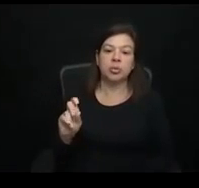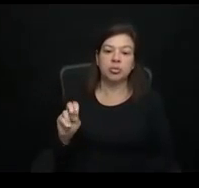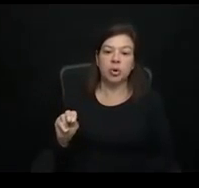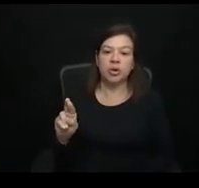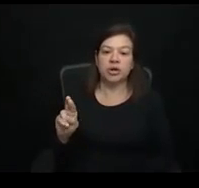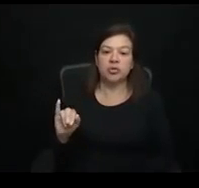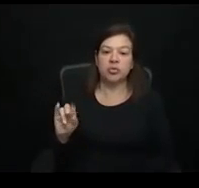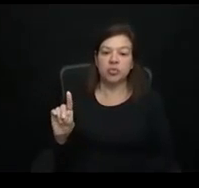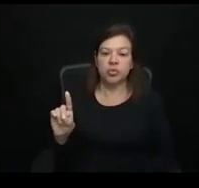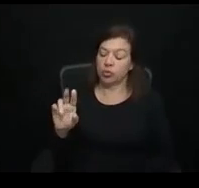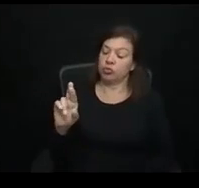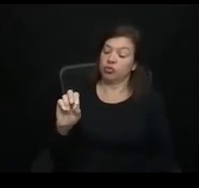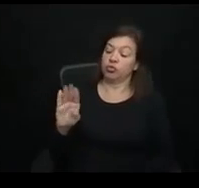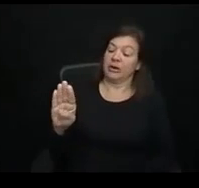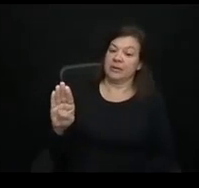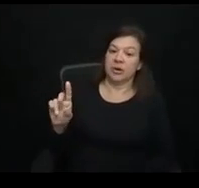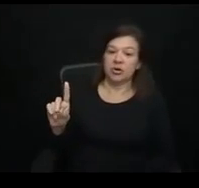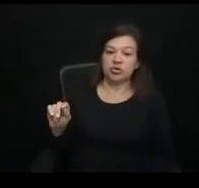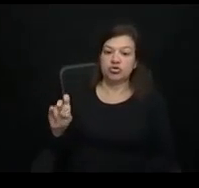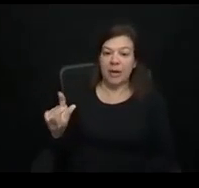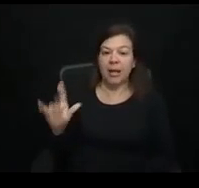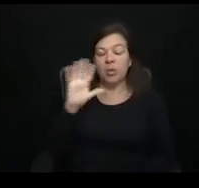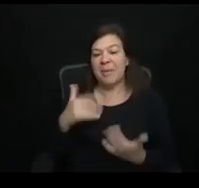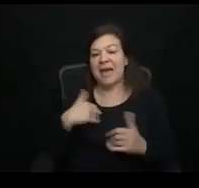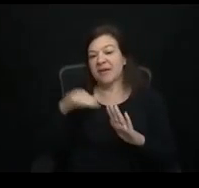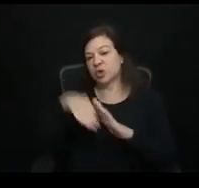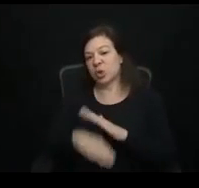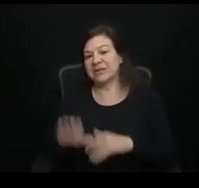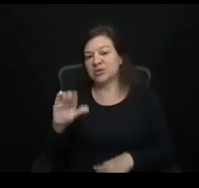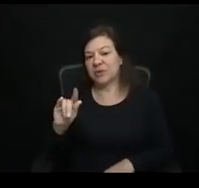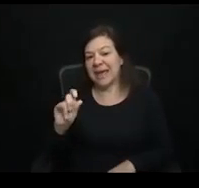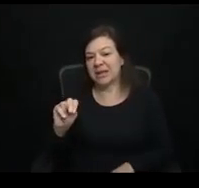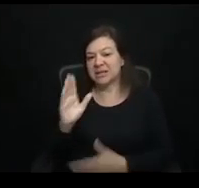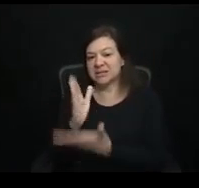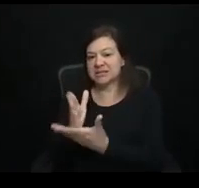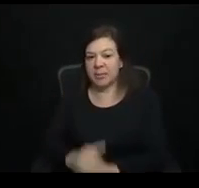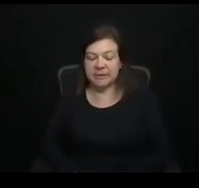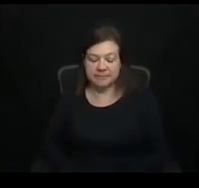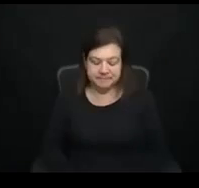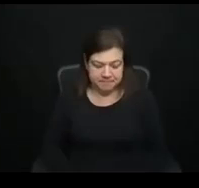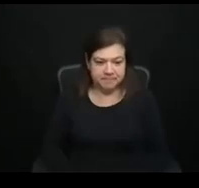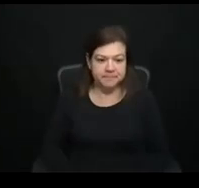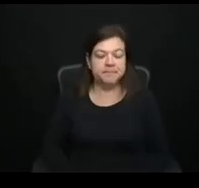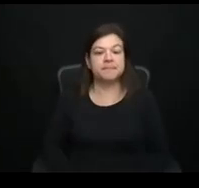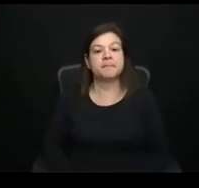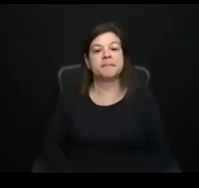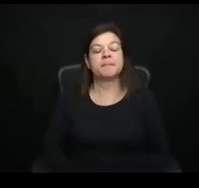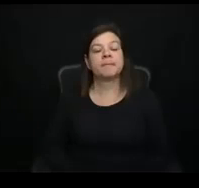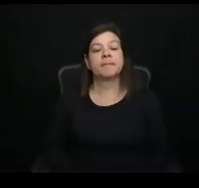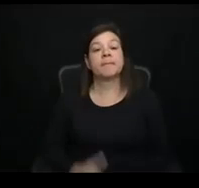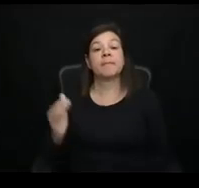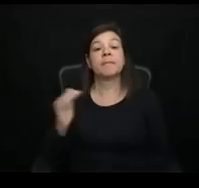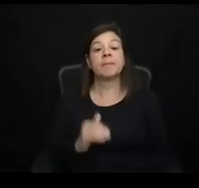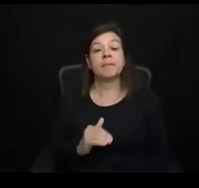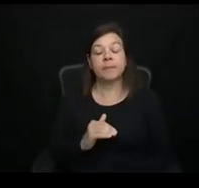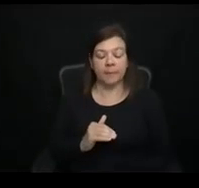might have to drop down into those canyons and stop it. Thank you. And then a couple questions on some of the